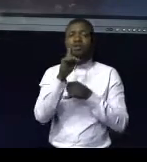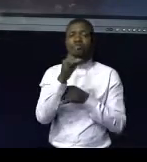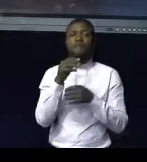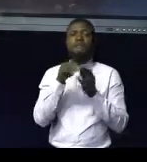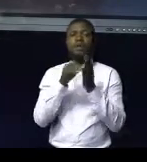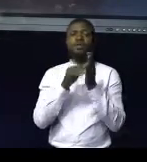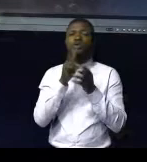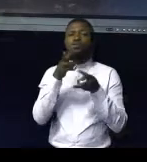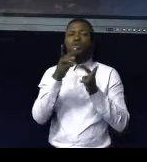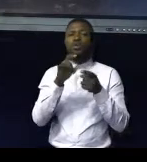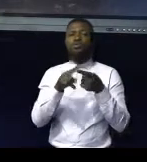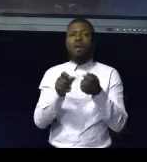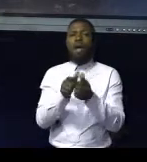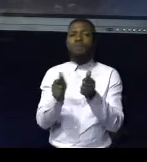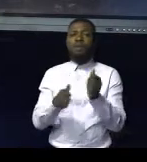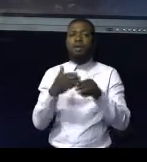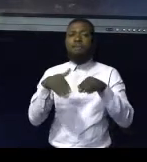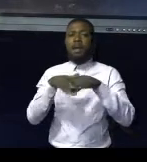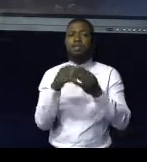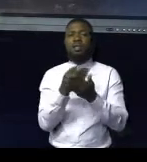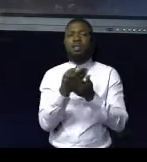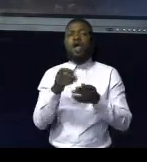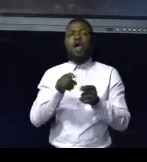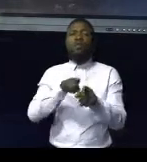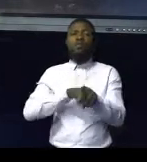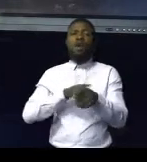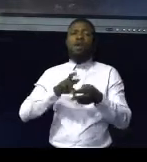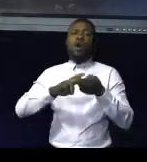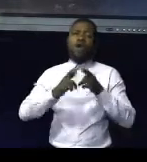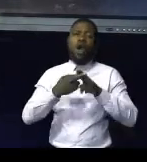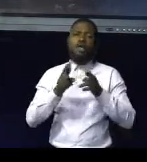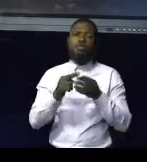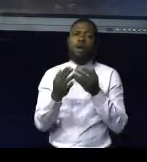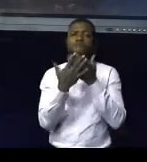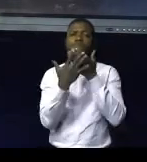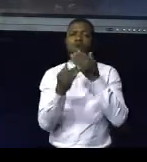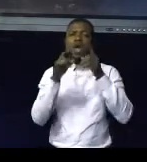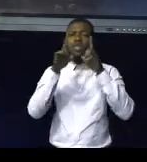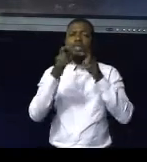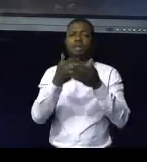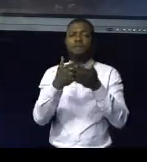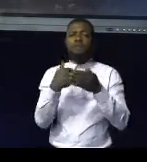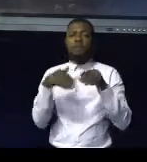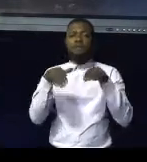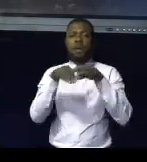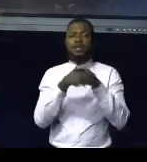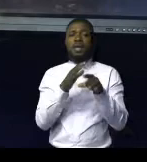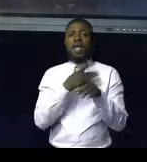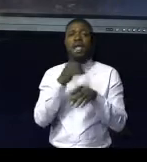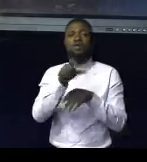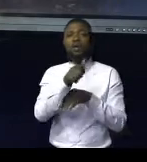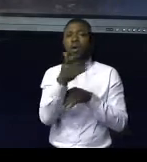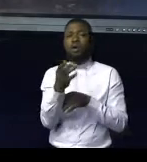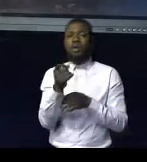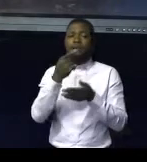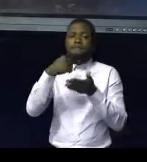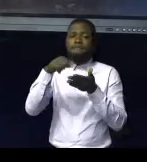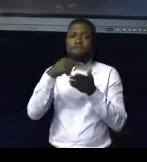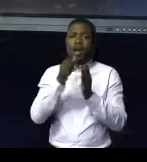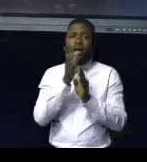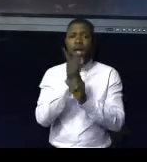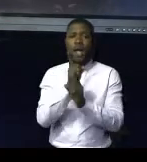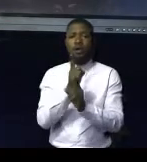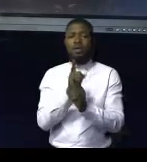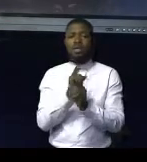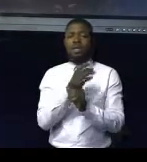one, mention 2 ways to avoid marital failure: long courtship, blood test before marriage, and others. Mark